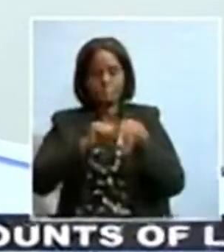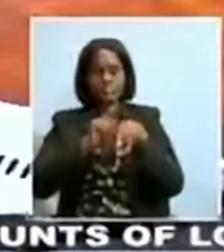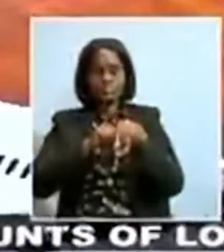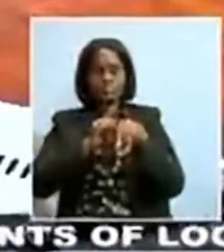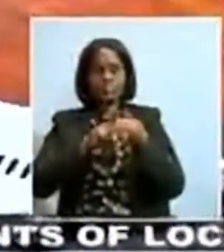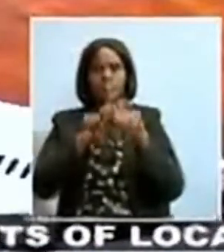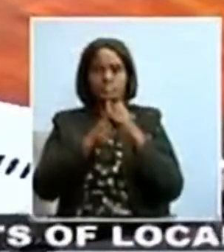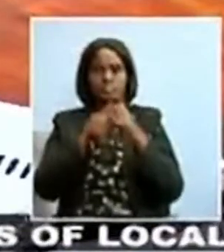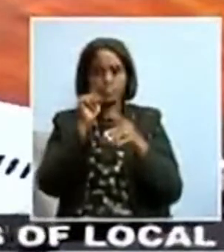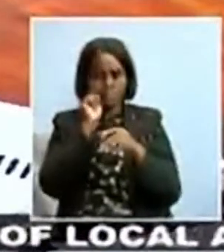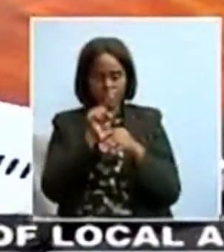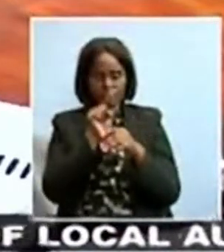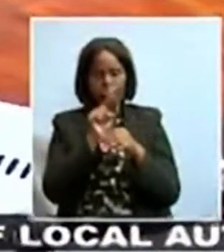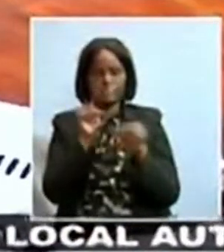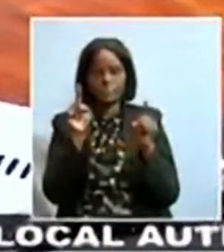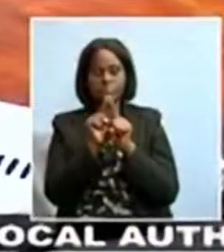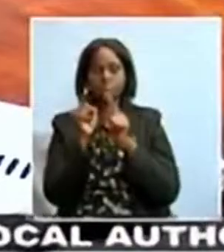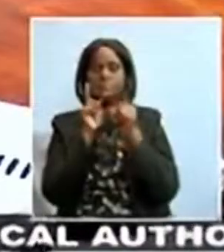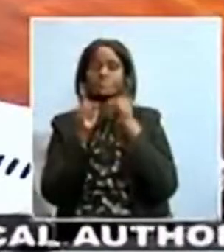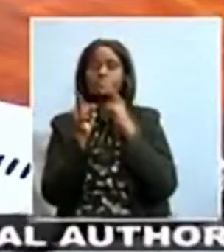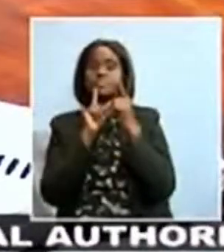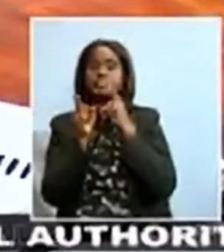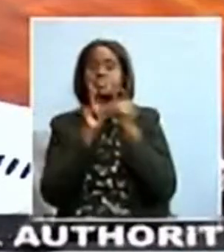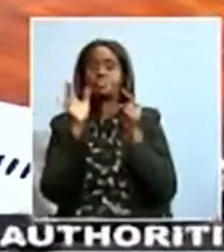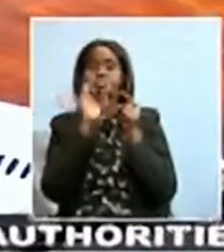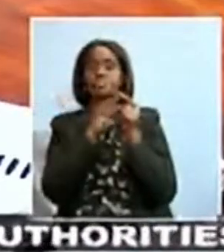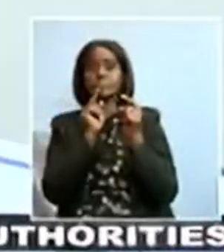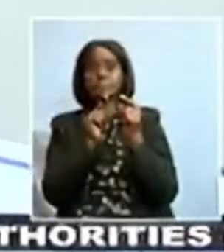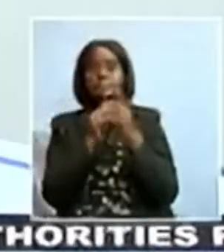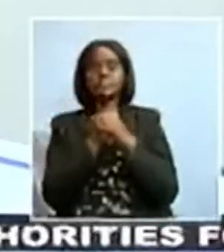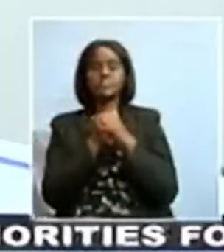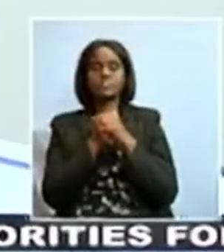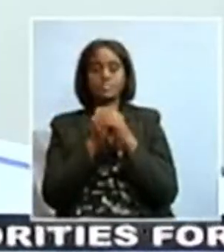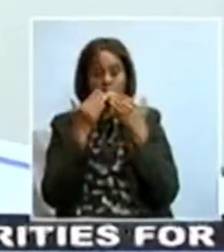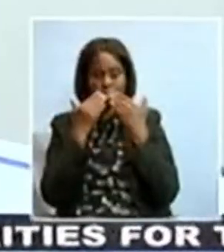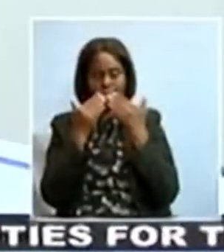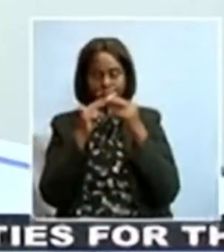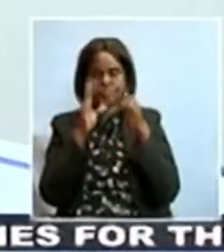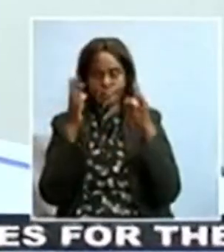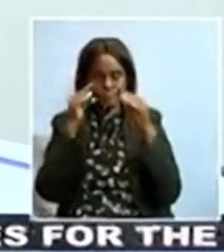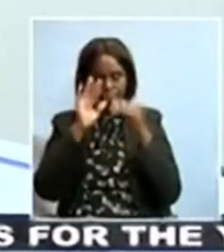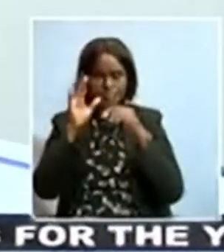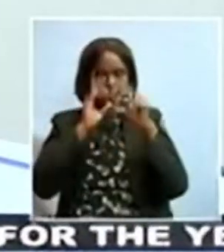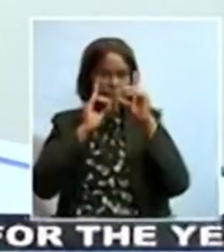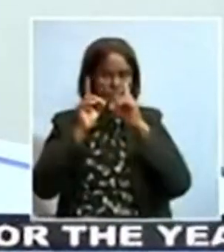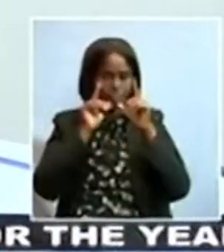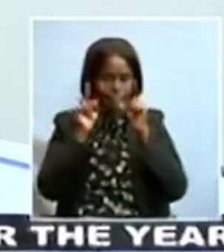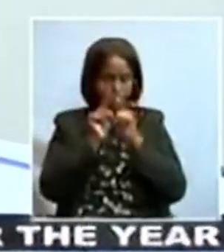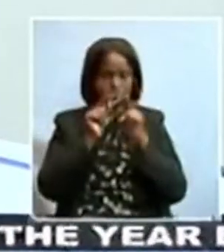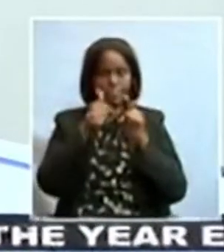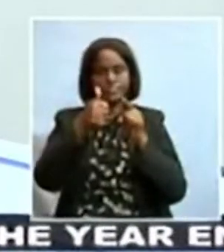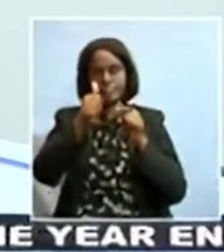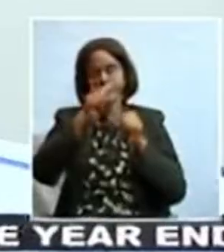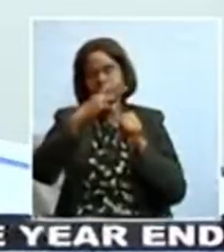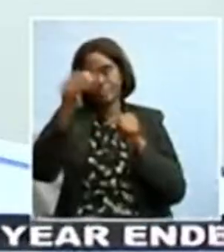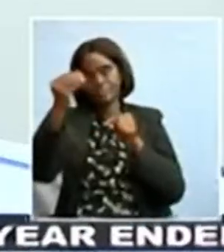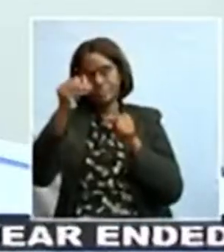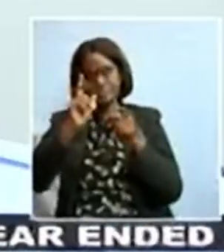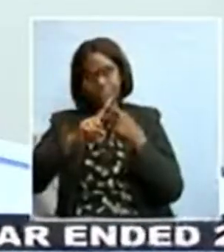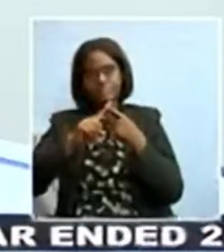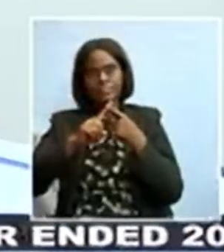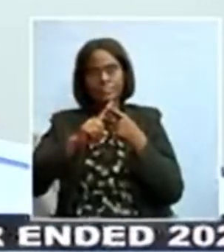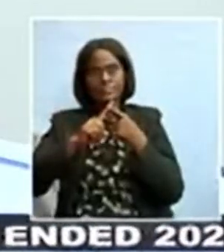of this interaction. We thank you for your deliberations, and may you go back to